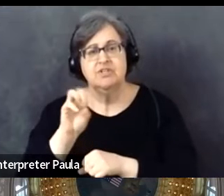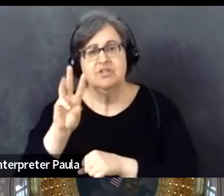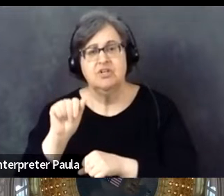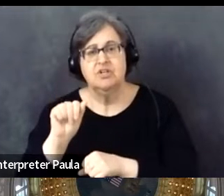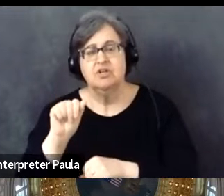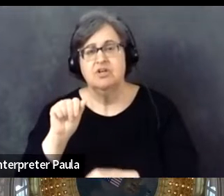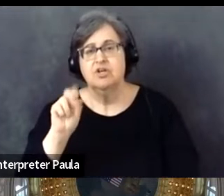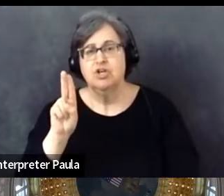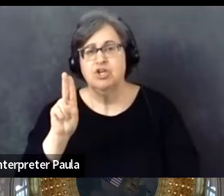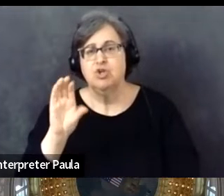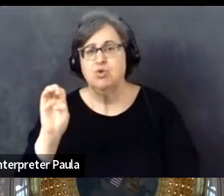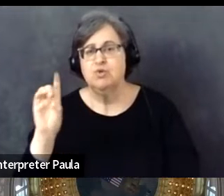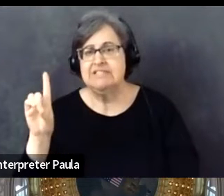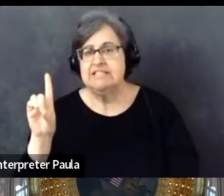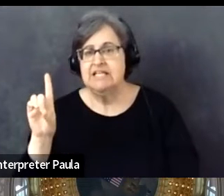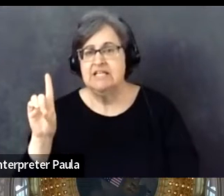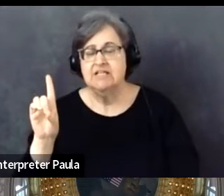Said, and